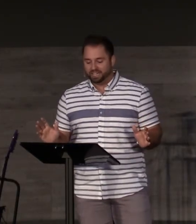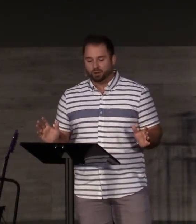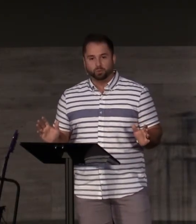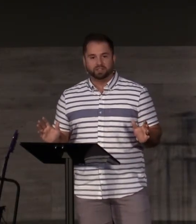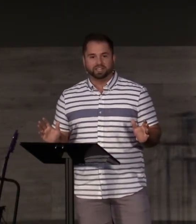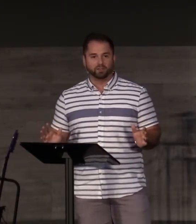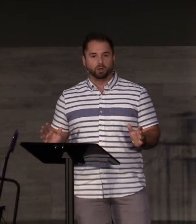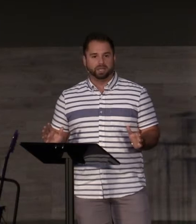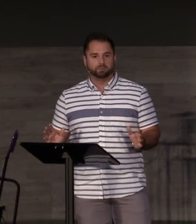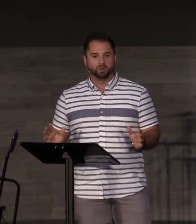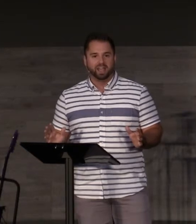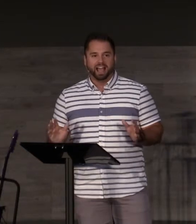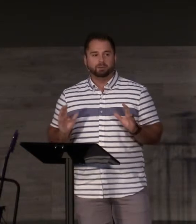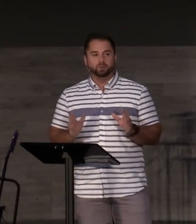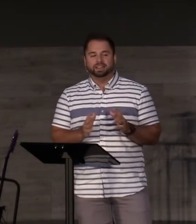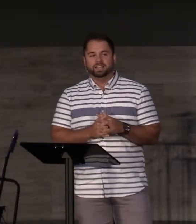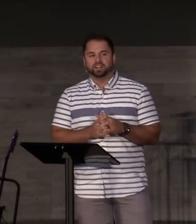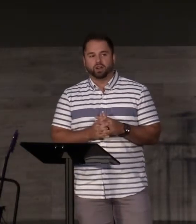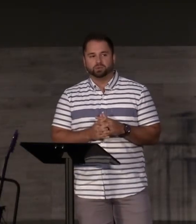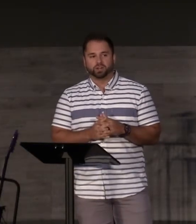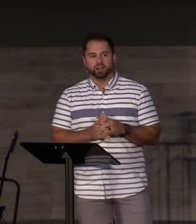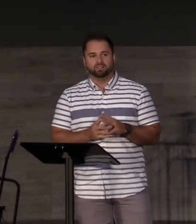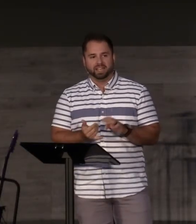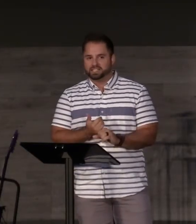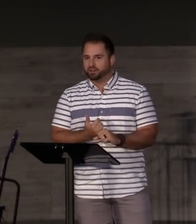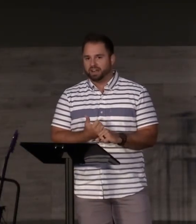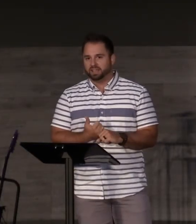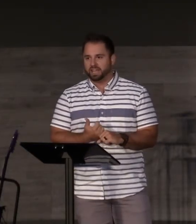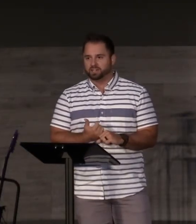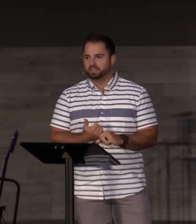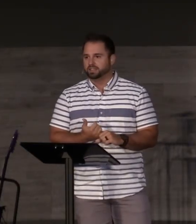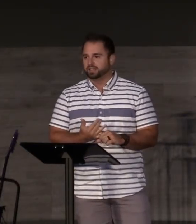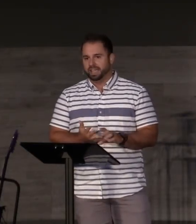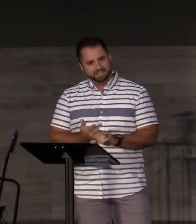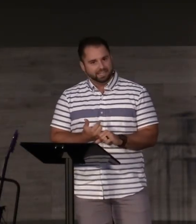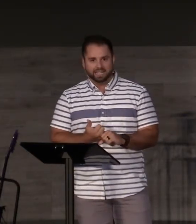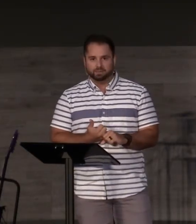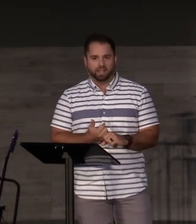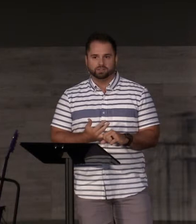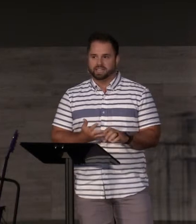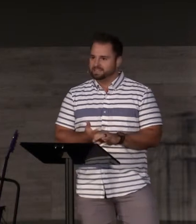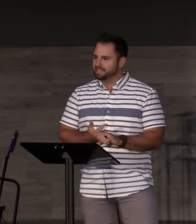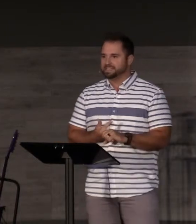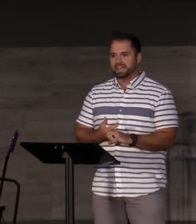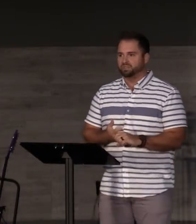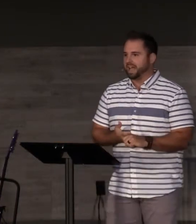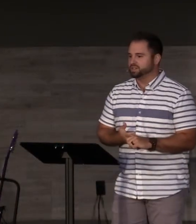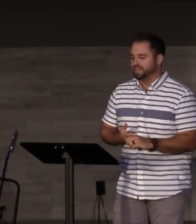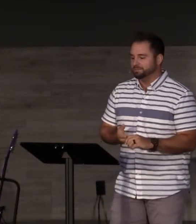they deal with difficult people. I mean, we live in a culture of instant gratification, instant emails,